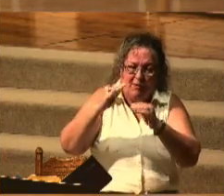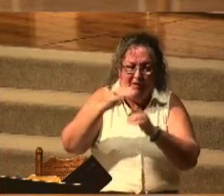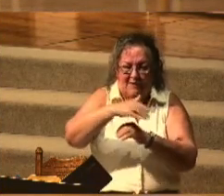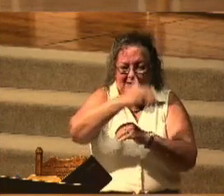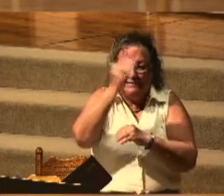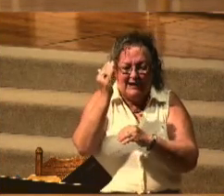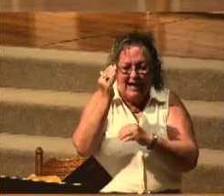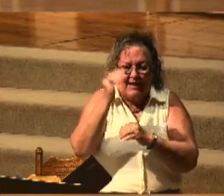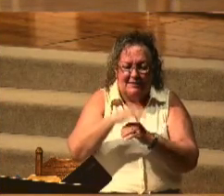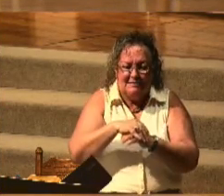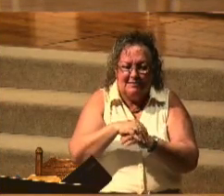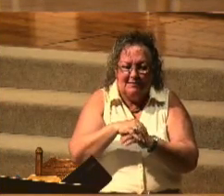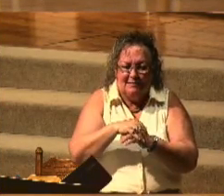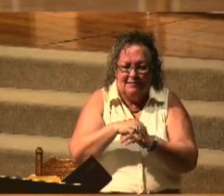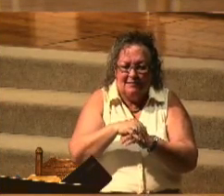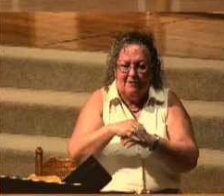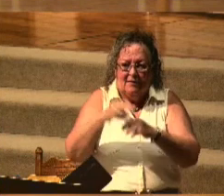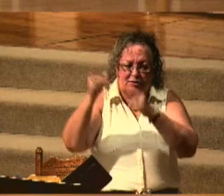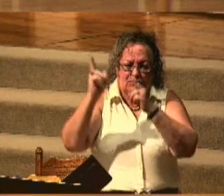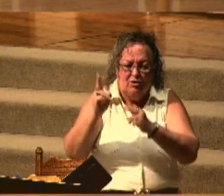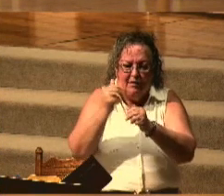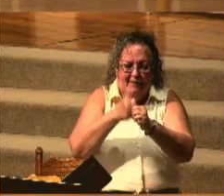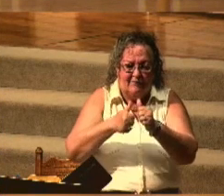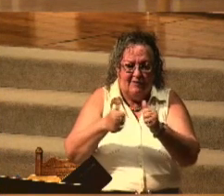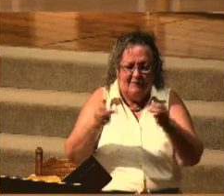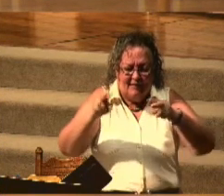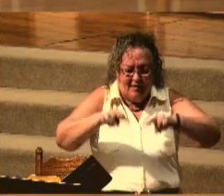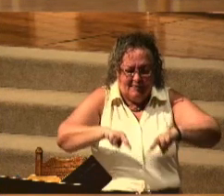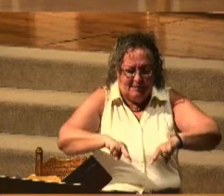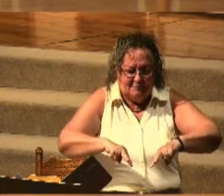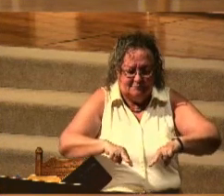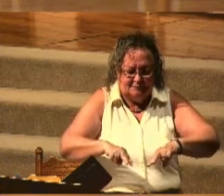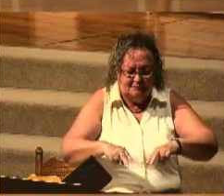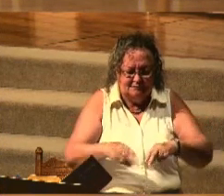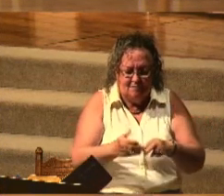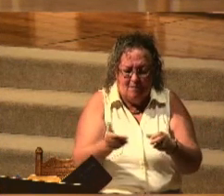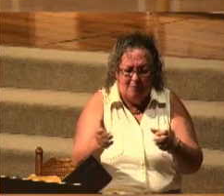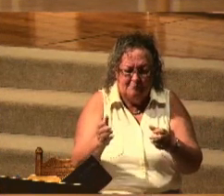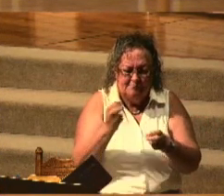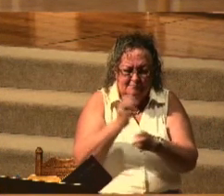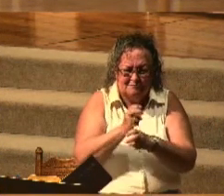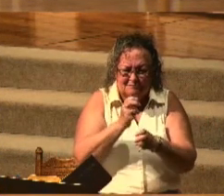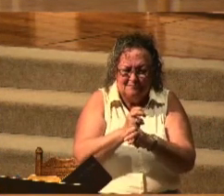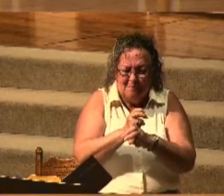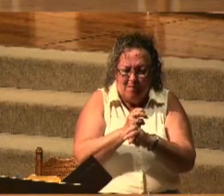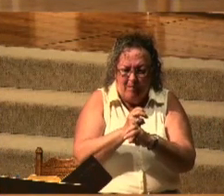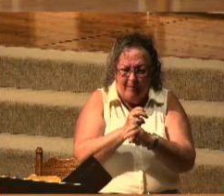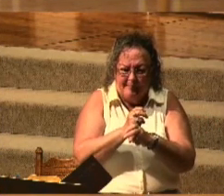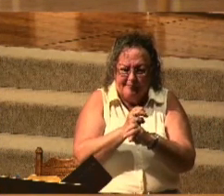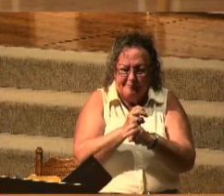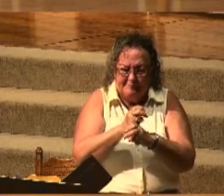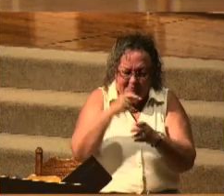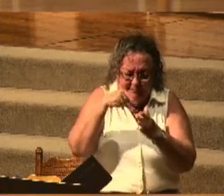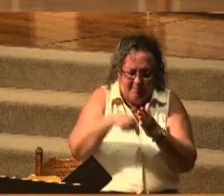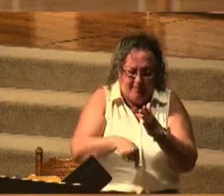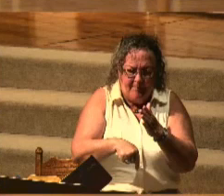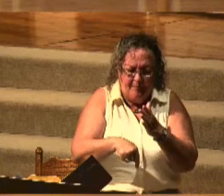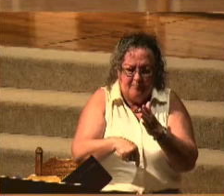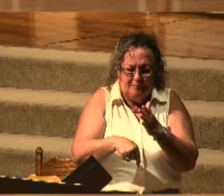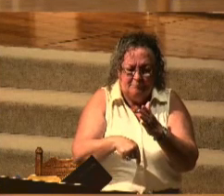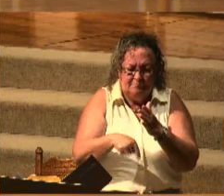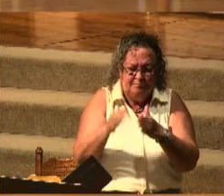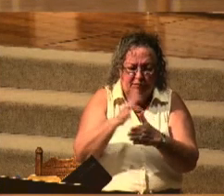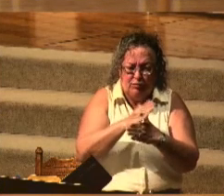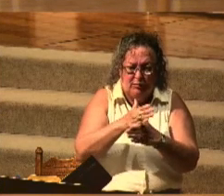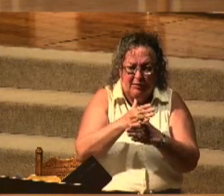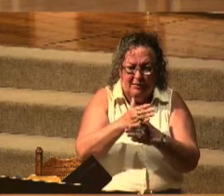He'll exalt every valley when they are too rough. And deep between here and